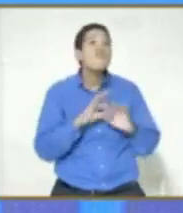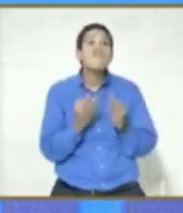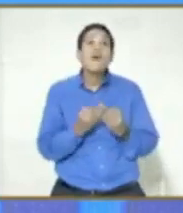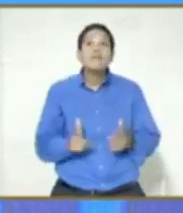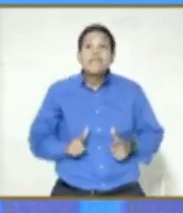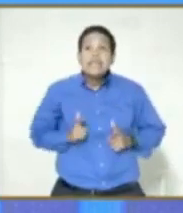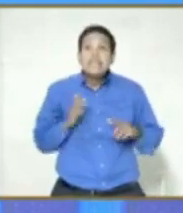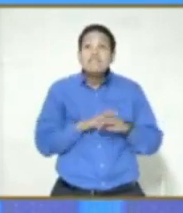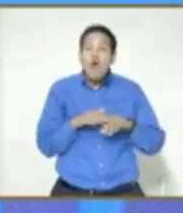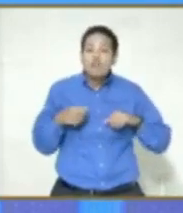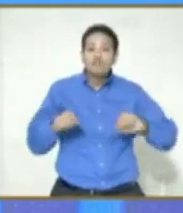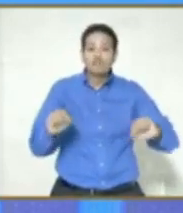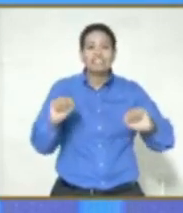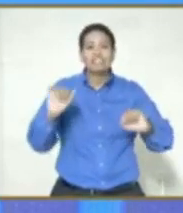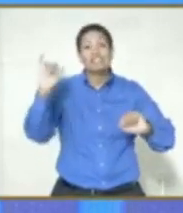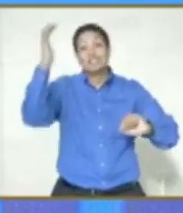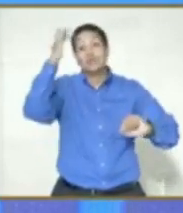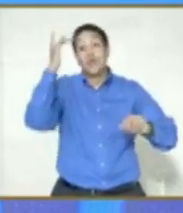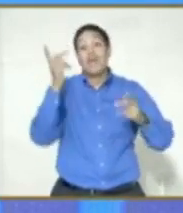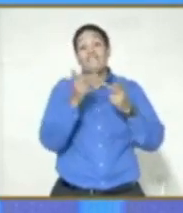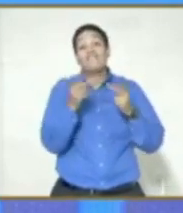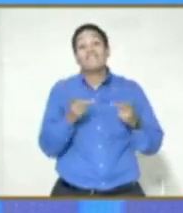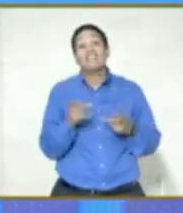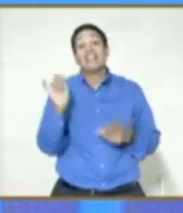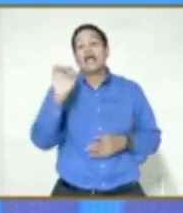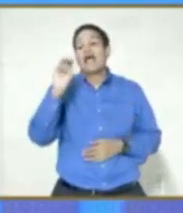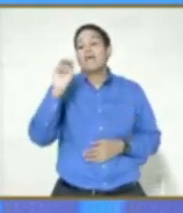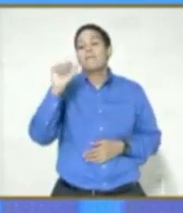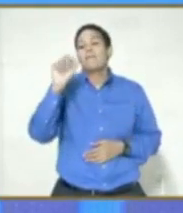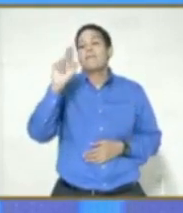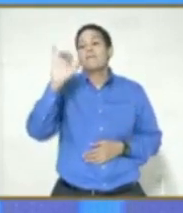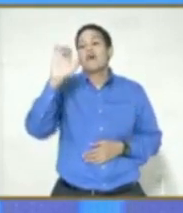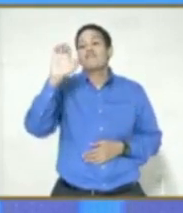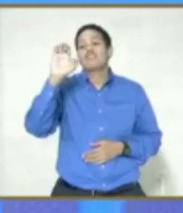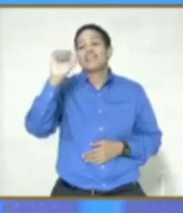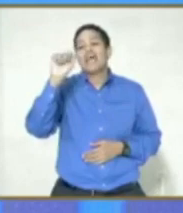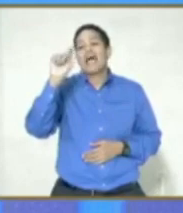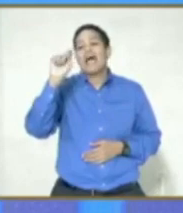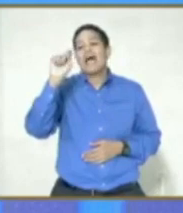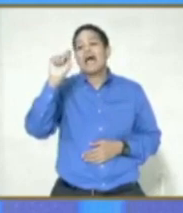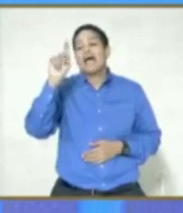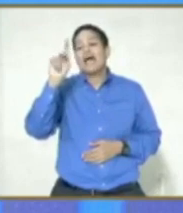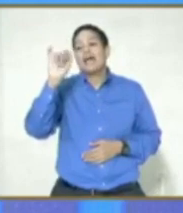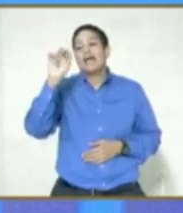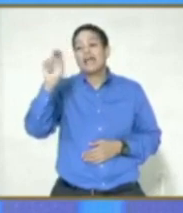that is why facilities such as the Mary Atkins and the